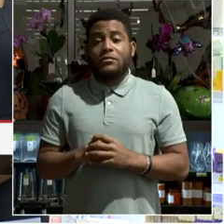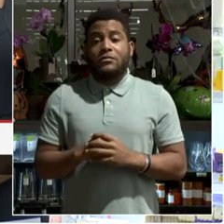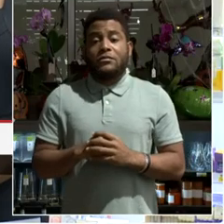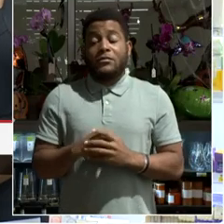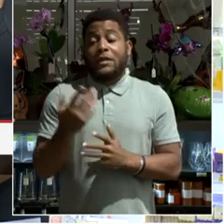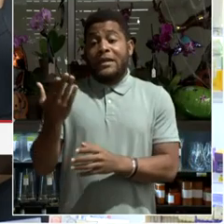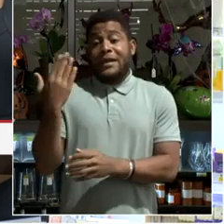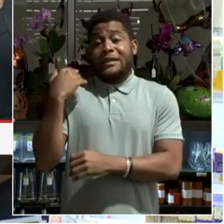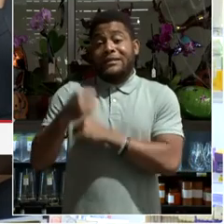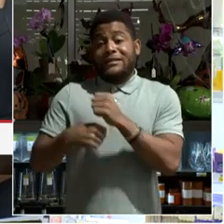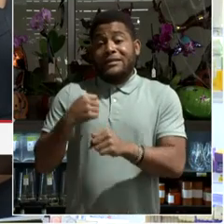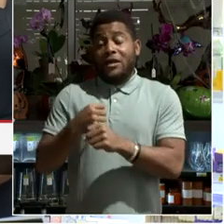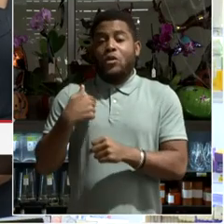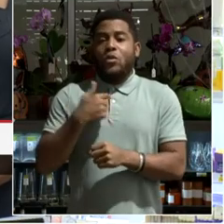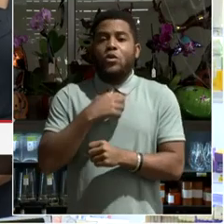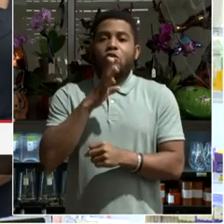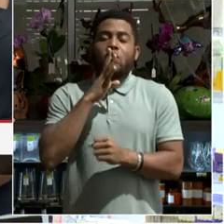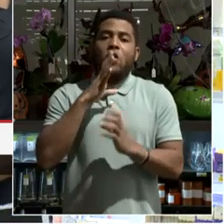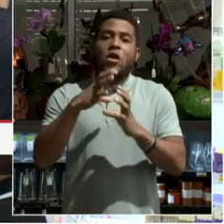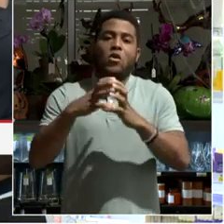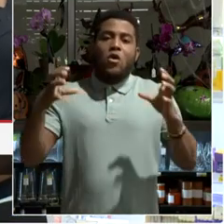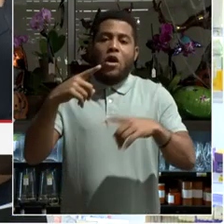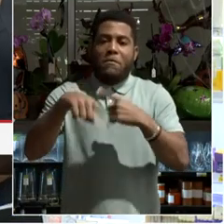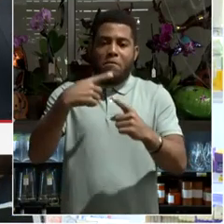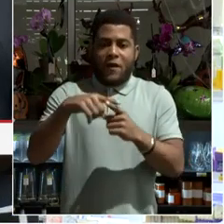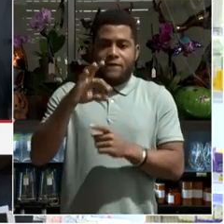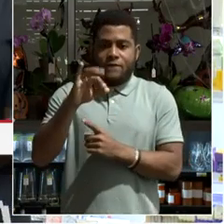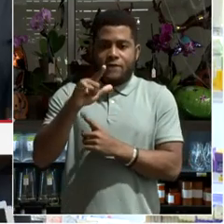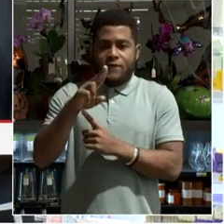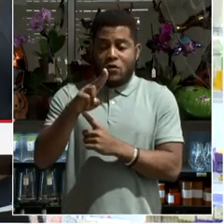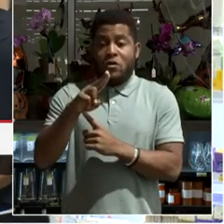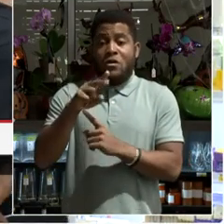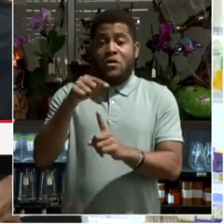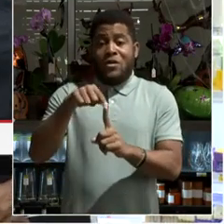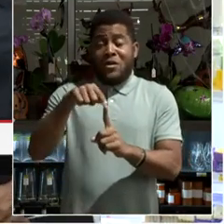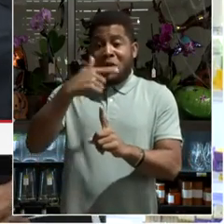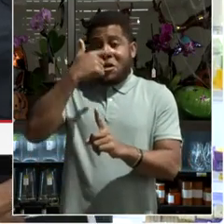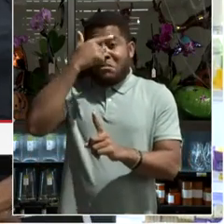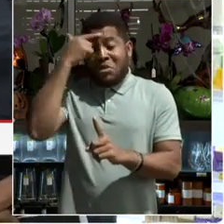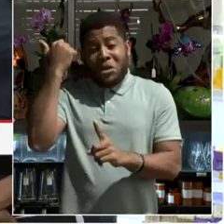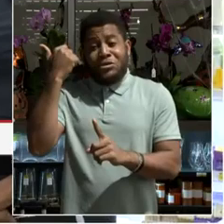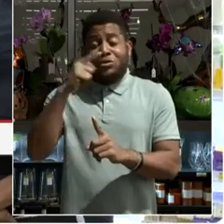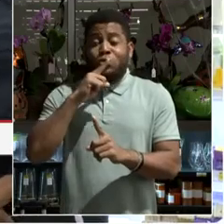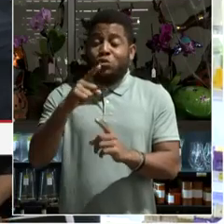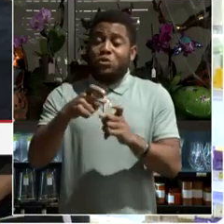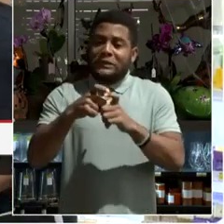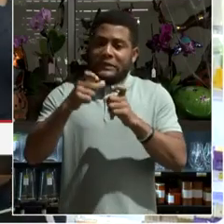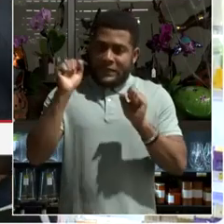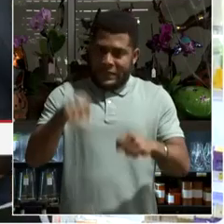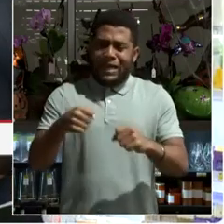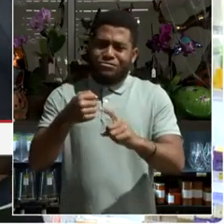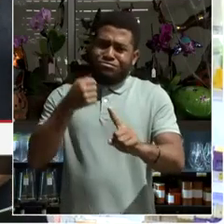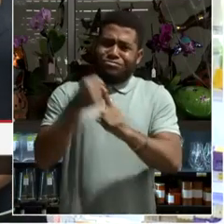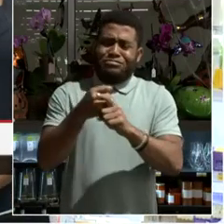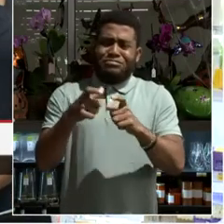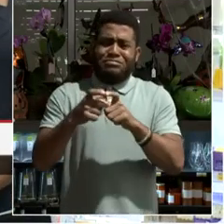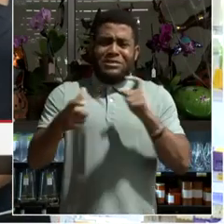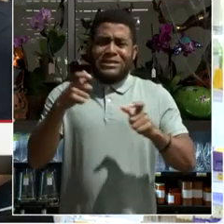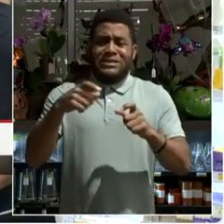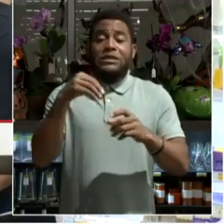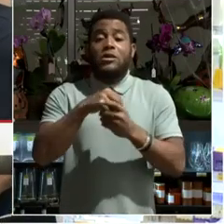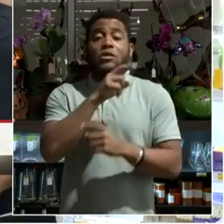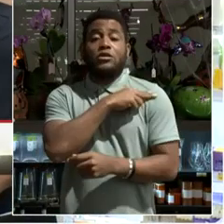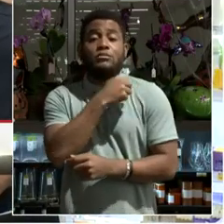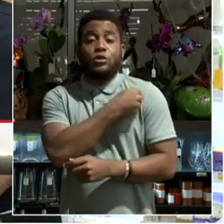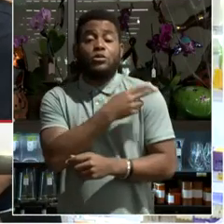about flu season because of its potential to have a great impact on our hospital and healthcare system. We knew we